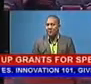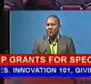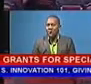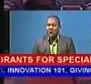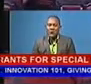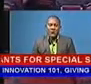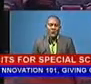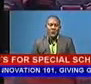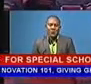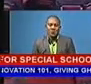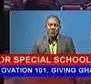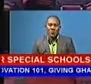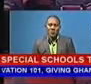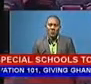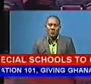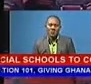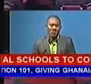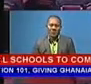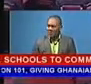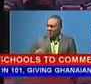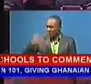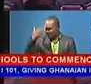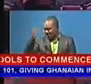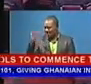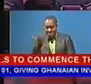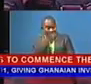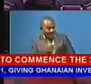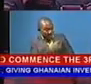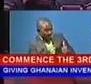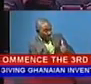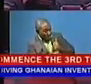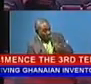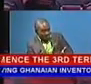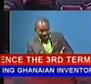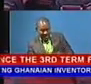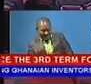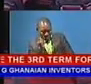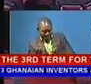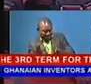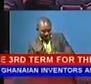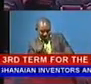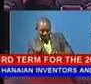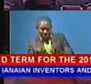Well, we don't know the typos he's referring to, so maybe he can assist us. I mean,